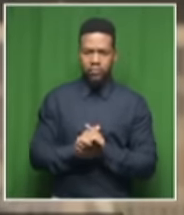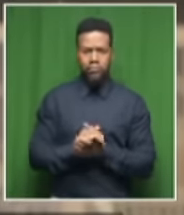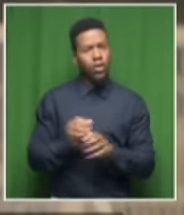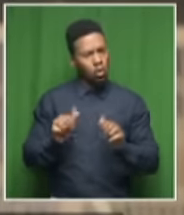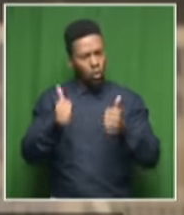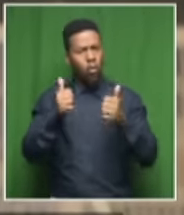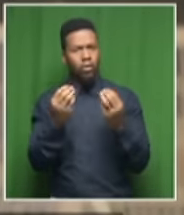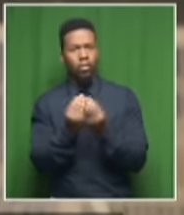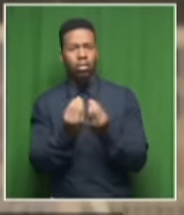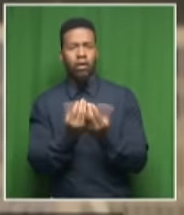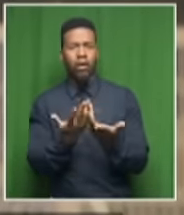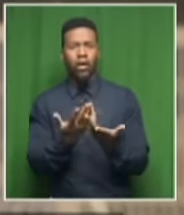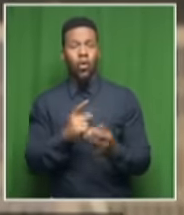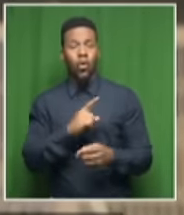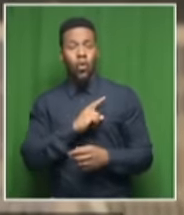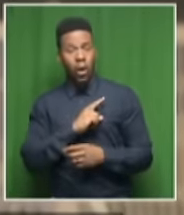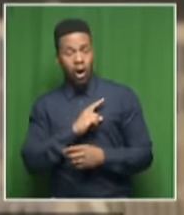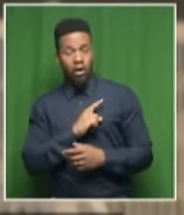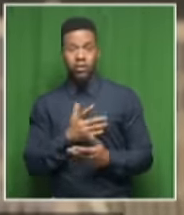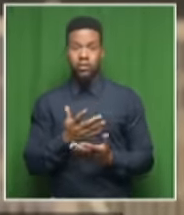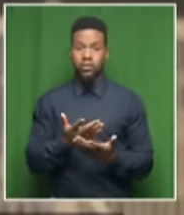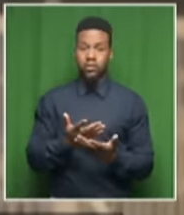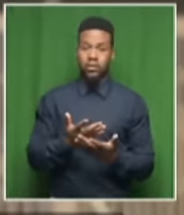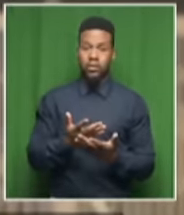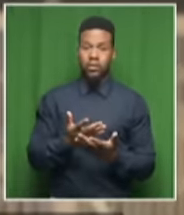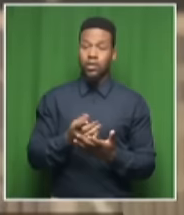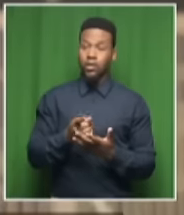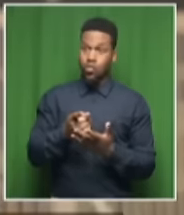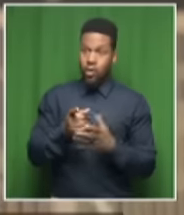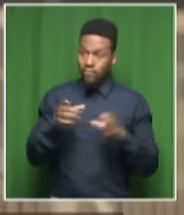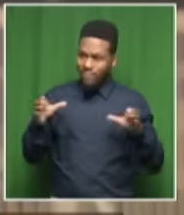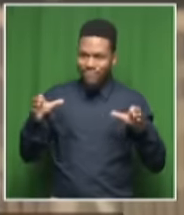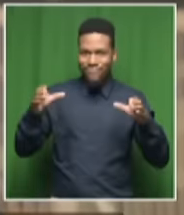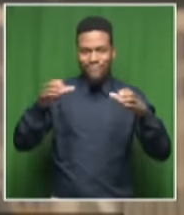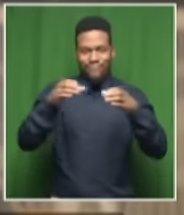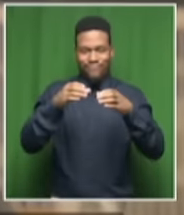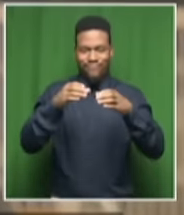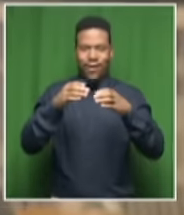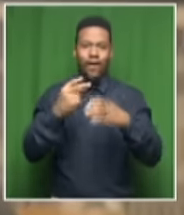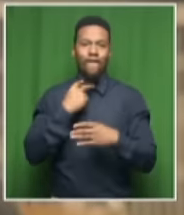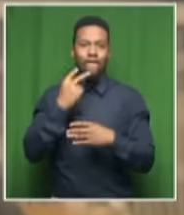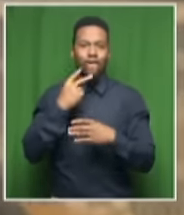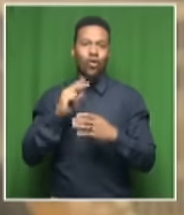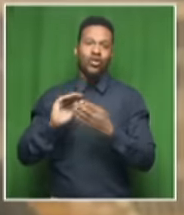think it's a good thing, because it does need a collective voice of the global community.